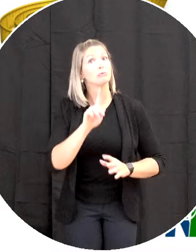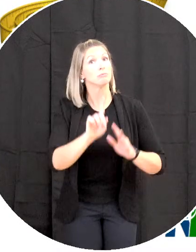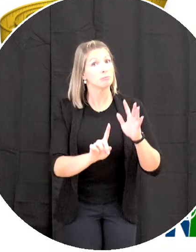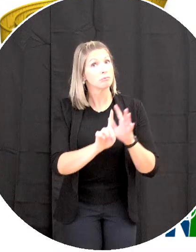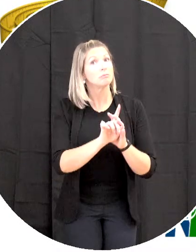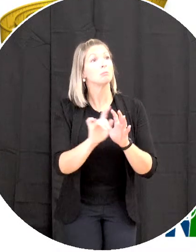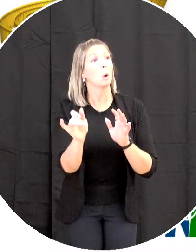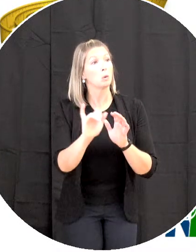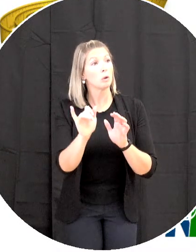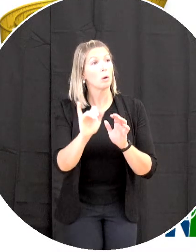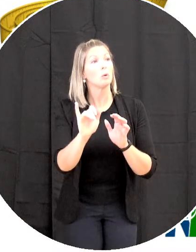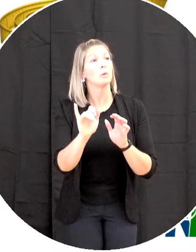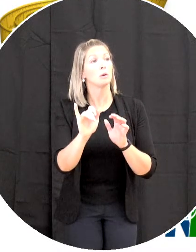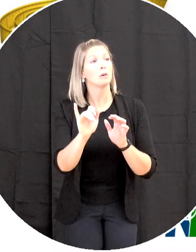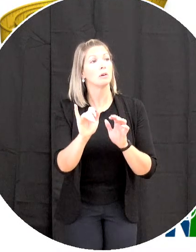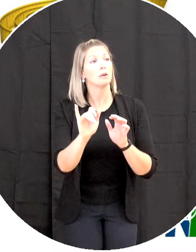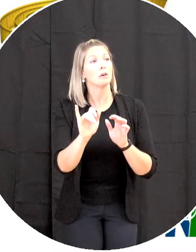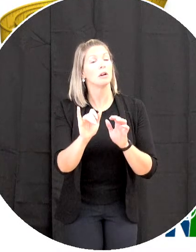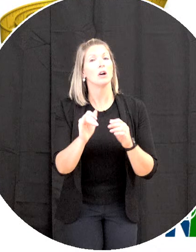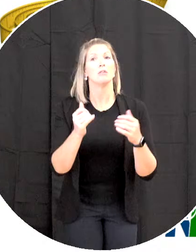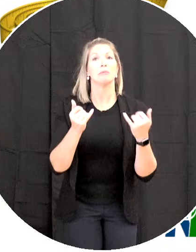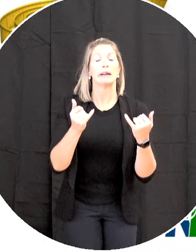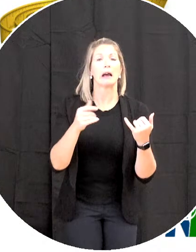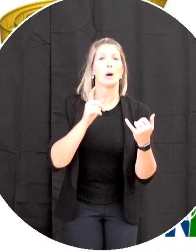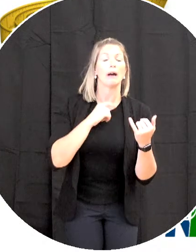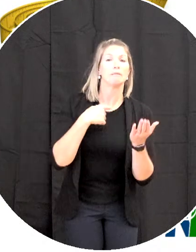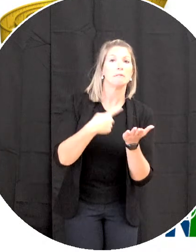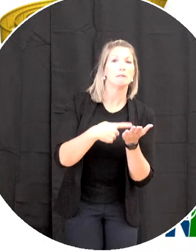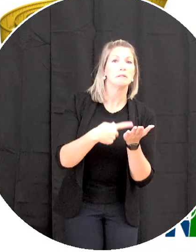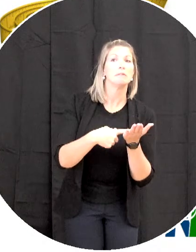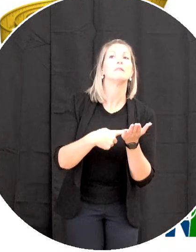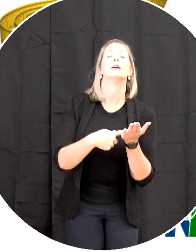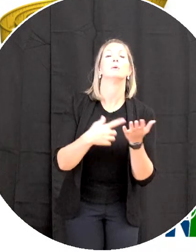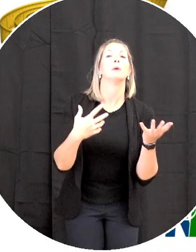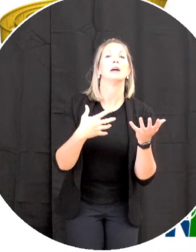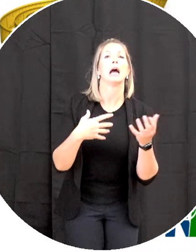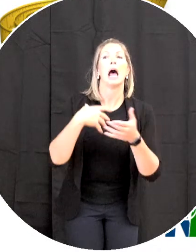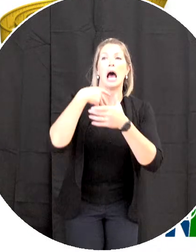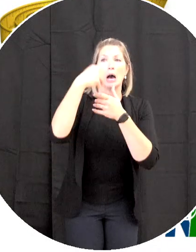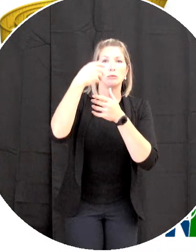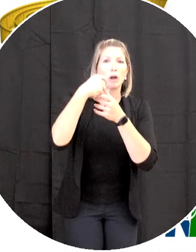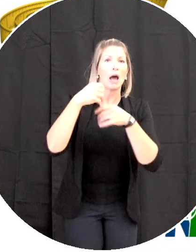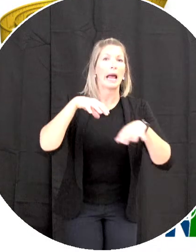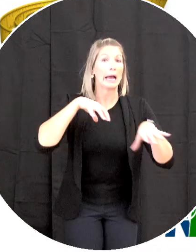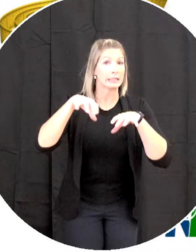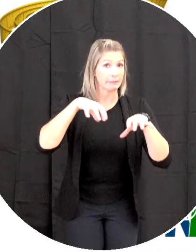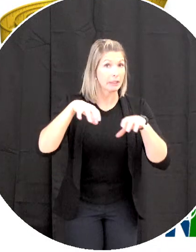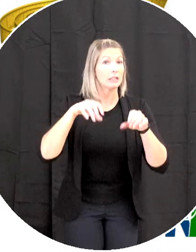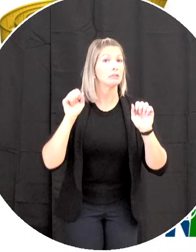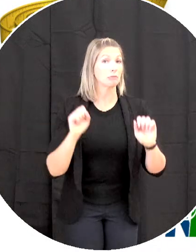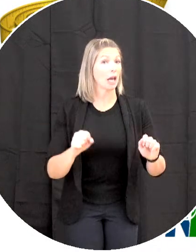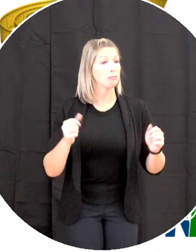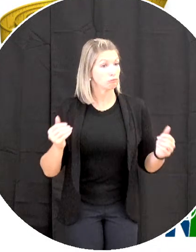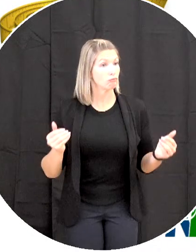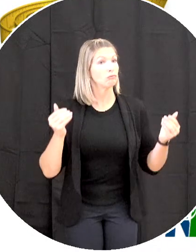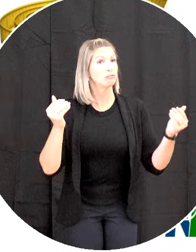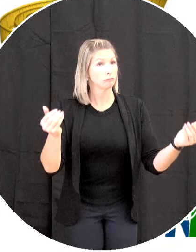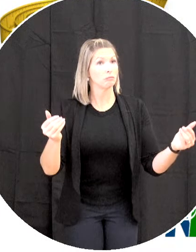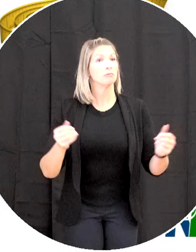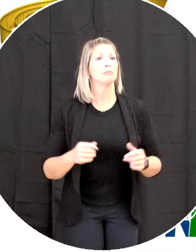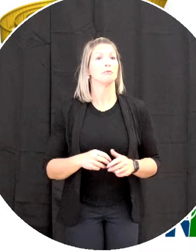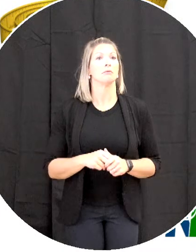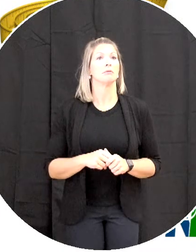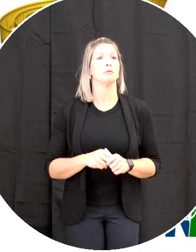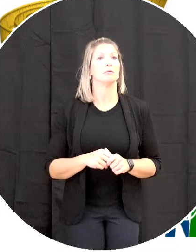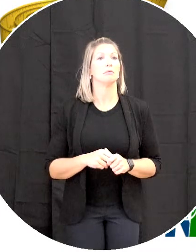We do need to discuss at some point. Right now we have outdoor physical activities as part of extracurricular. We never